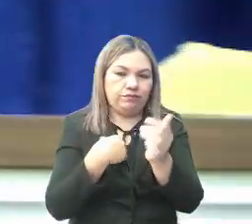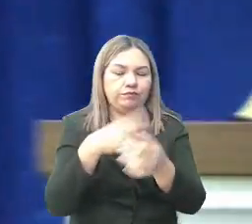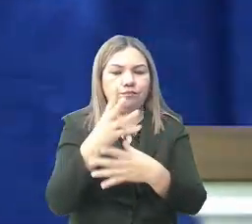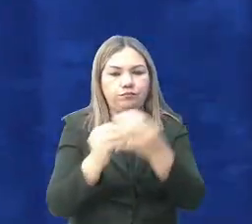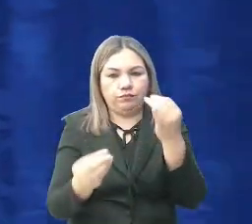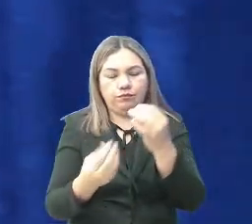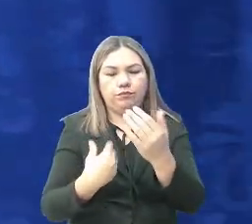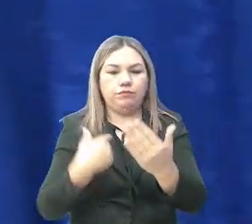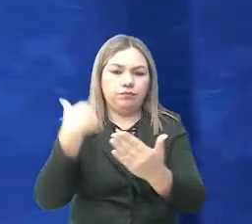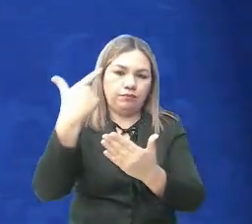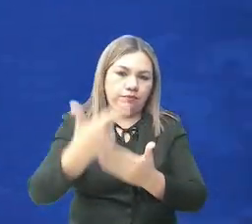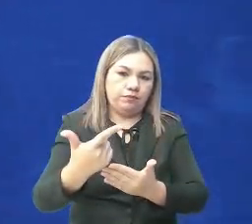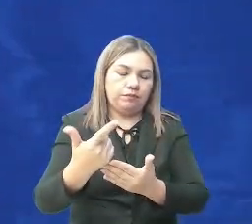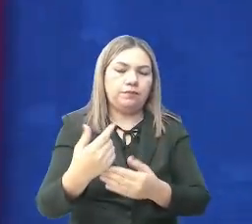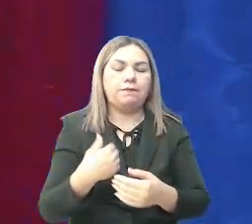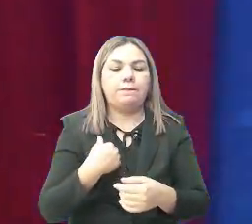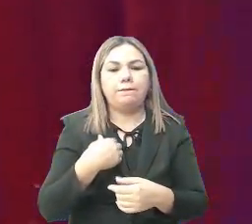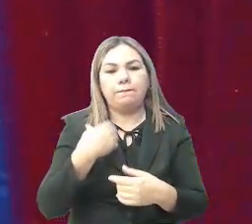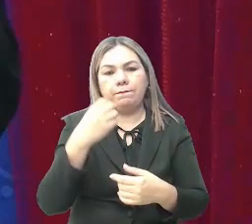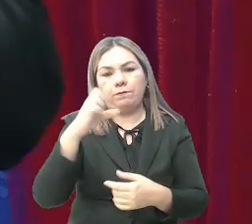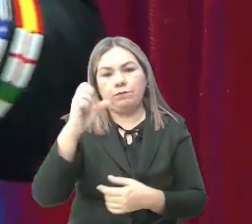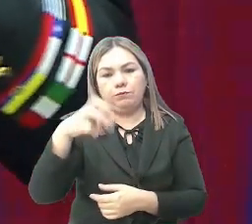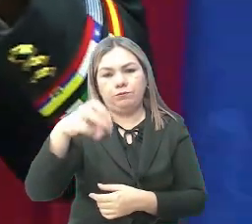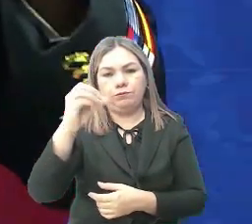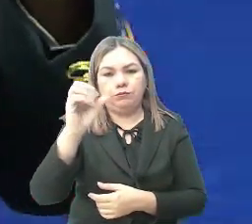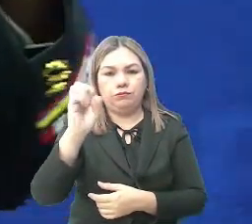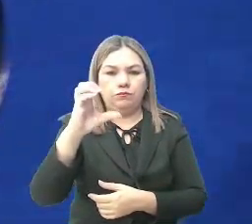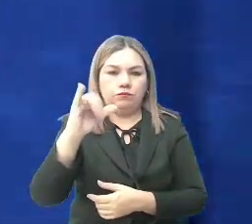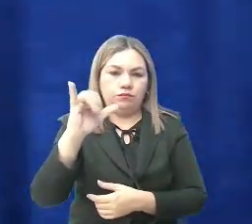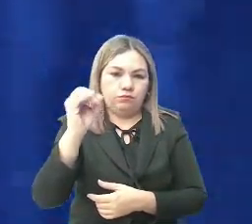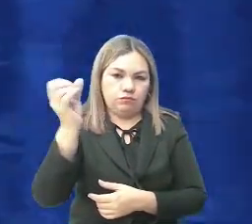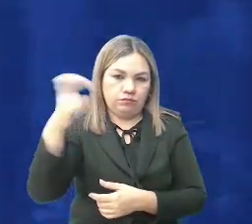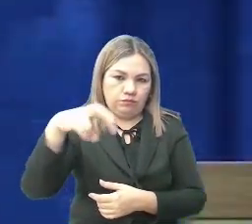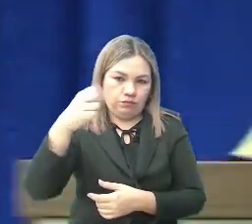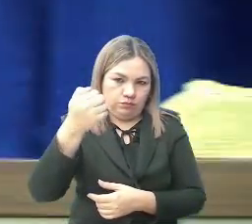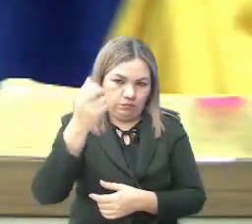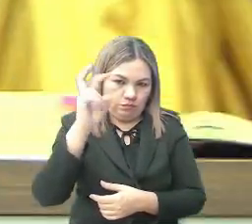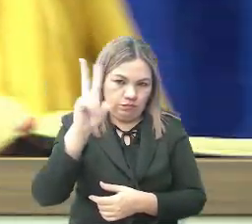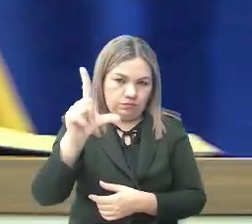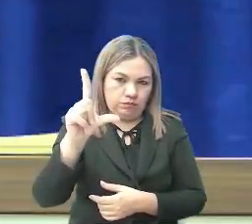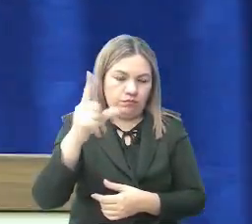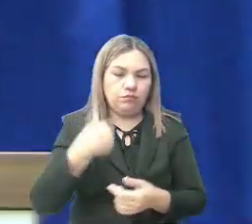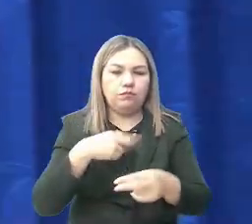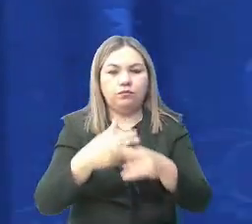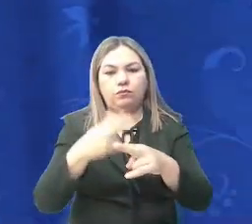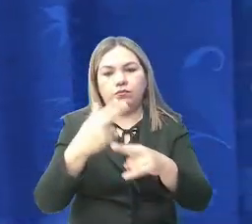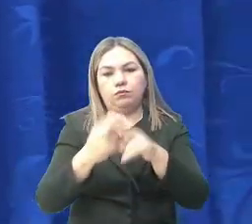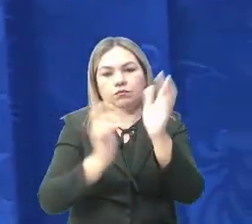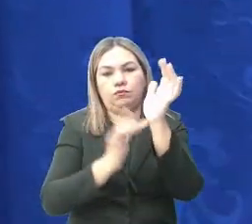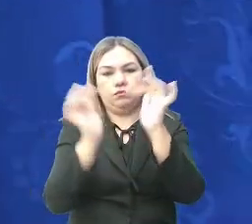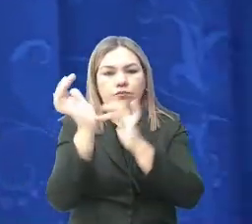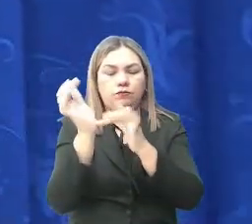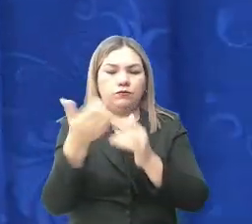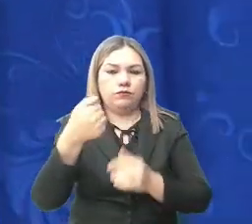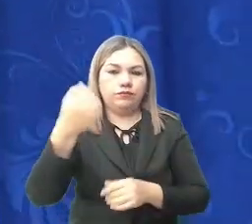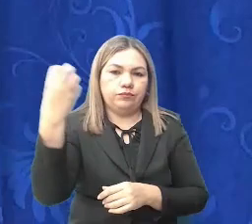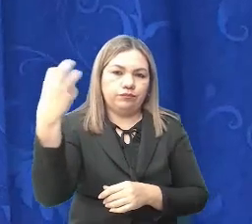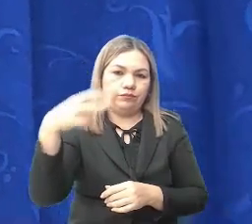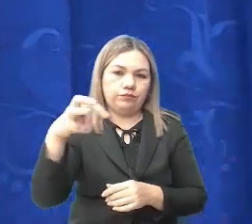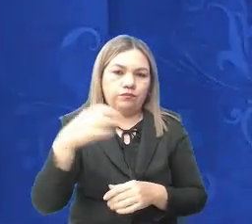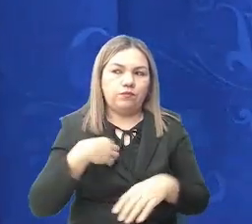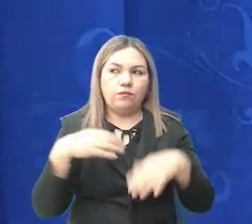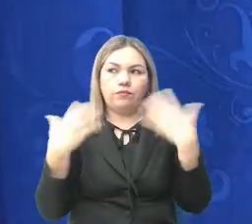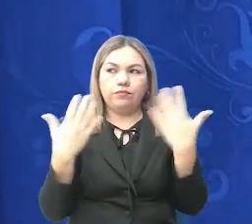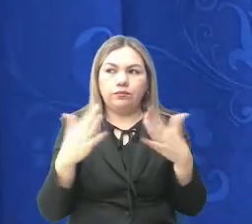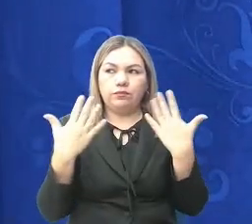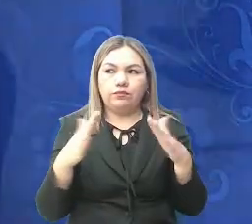spiritually, emotionally, physically, in all areas, in the name of Jesus. And the church says, amen.